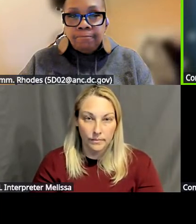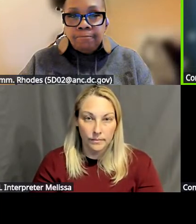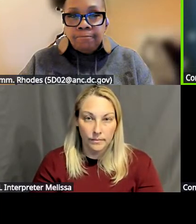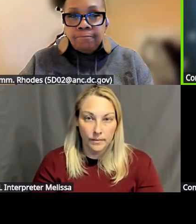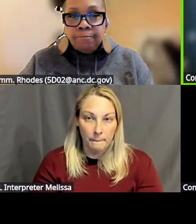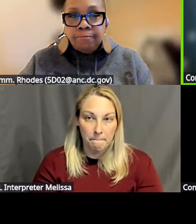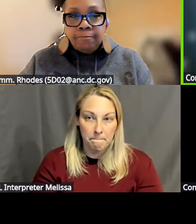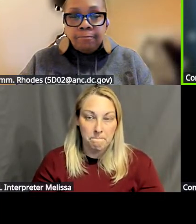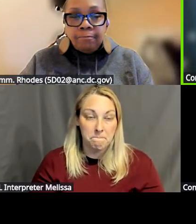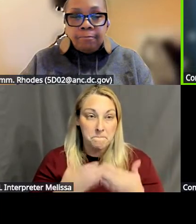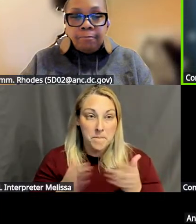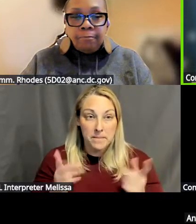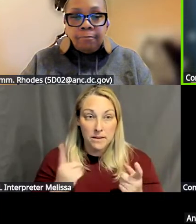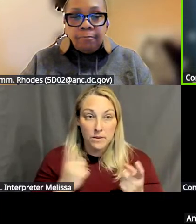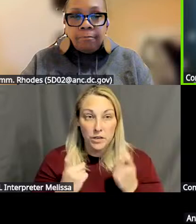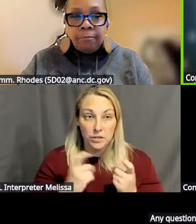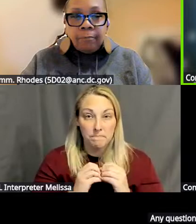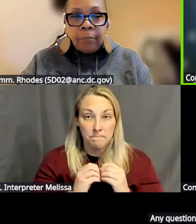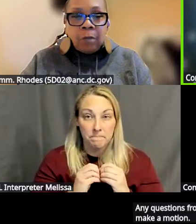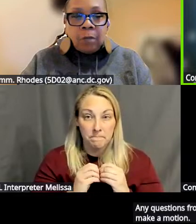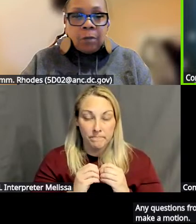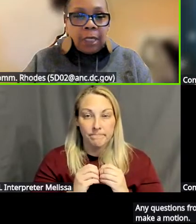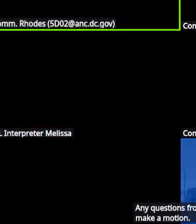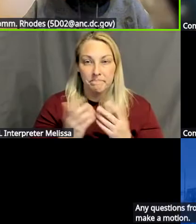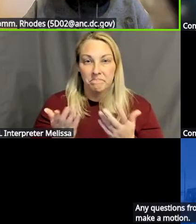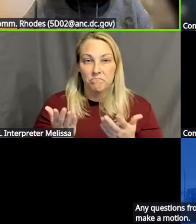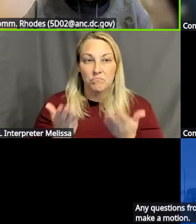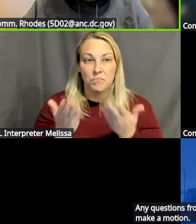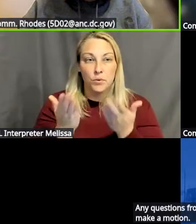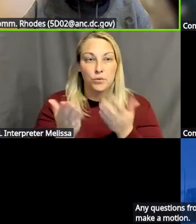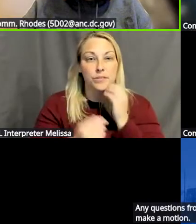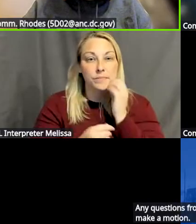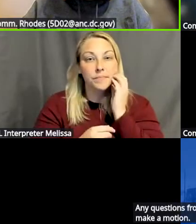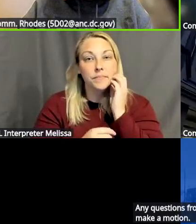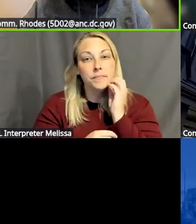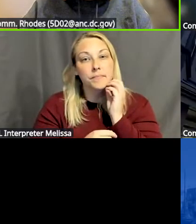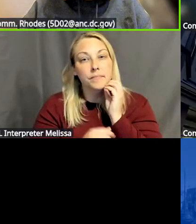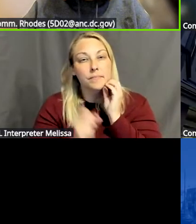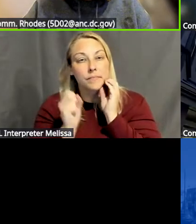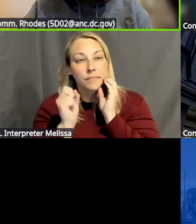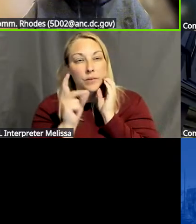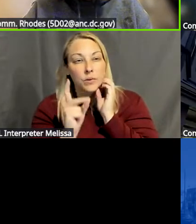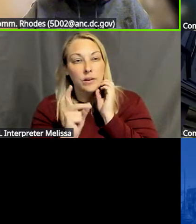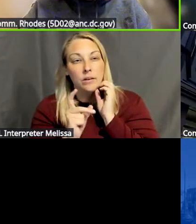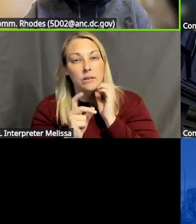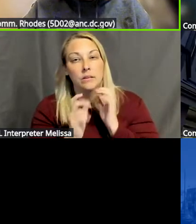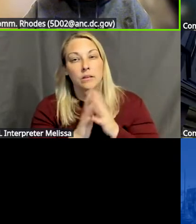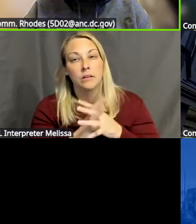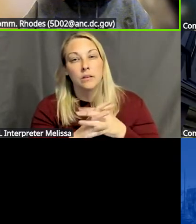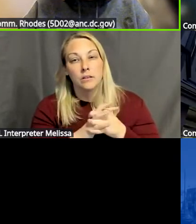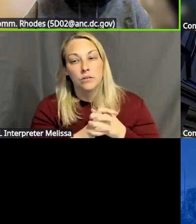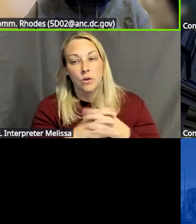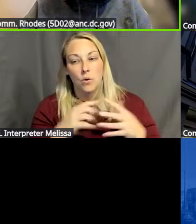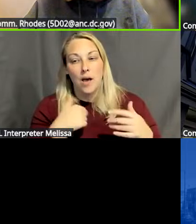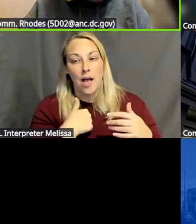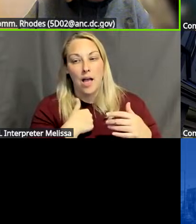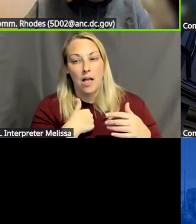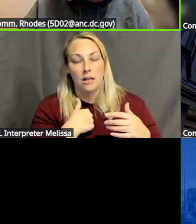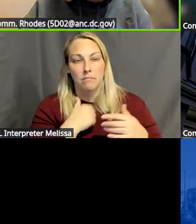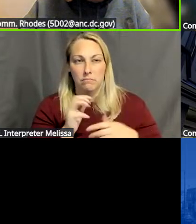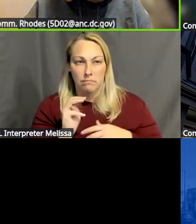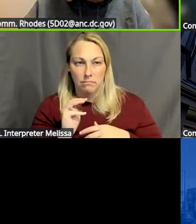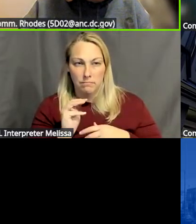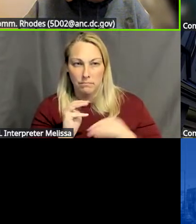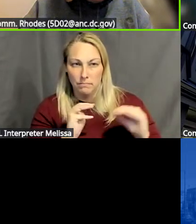Okay, Commissioner, I think you have the time to make a motion. okay, so I motion, is it motion or